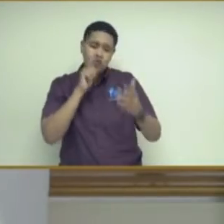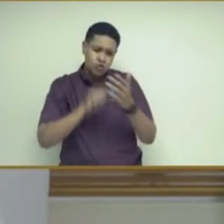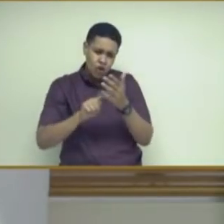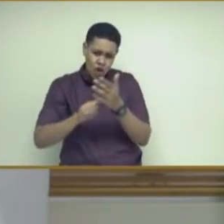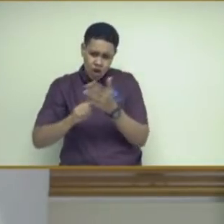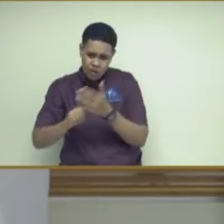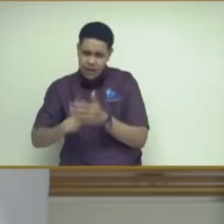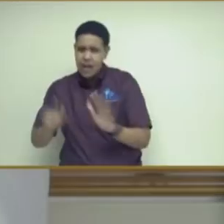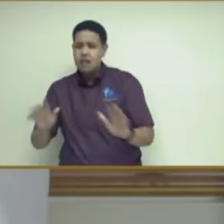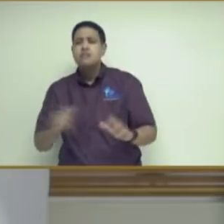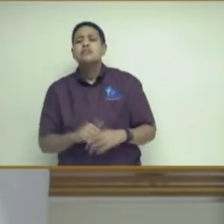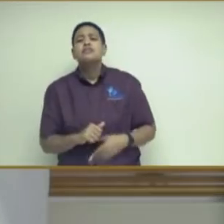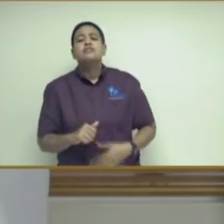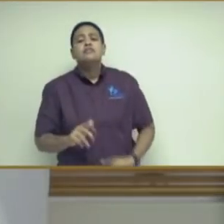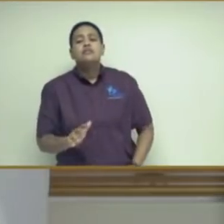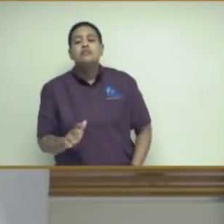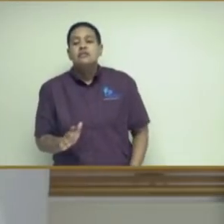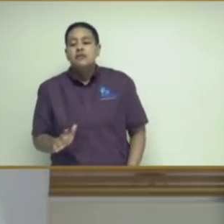surveillance,